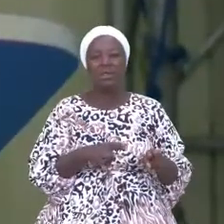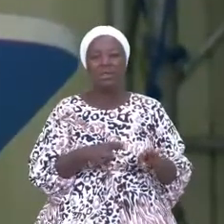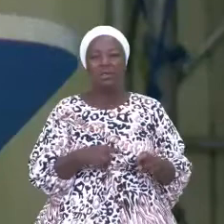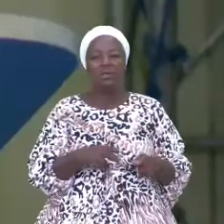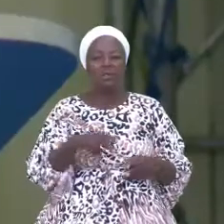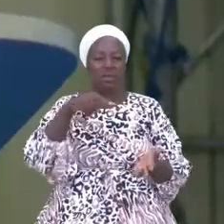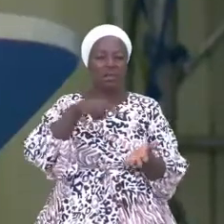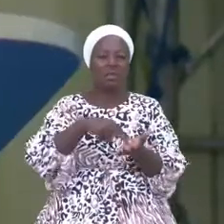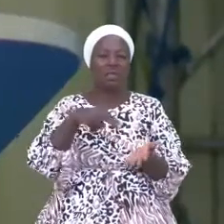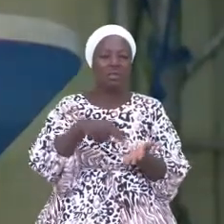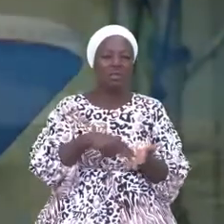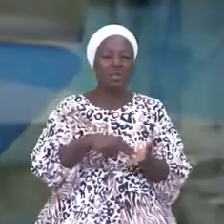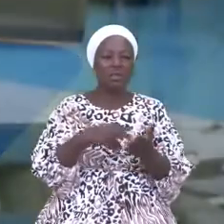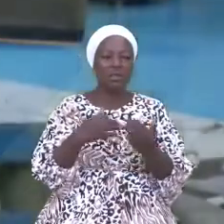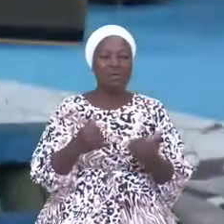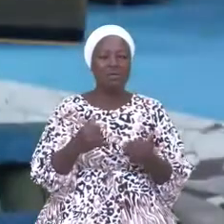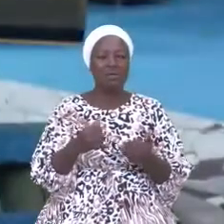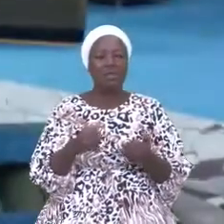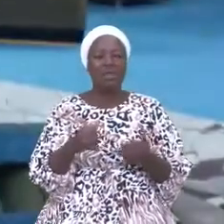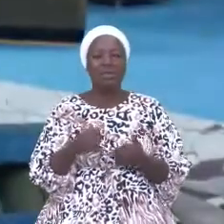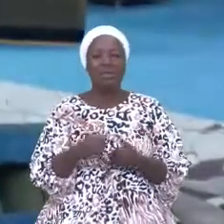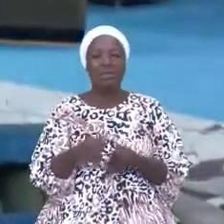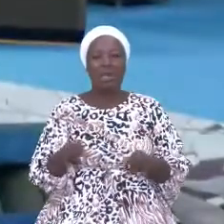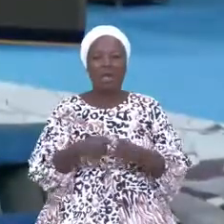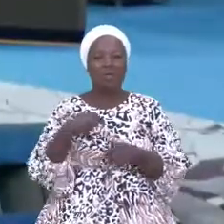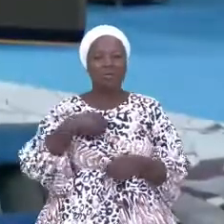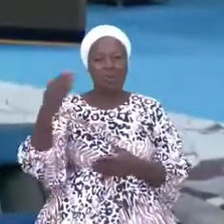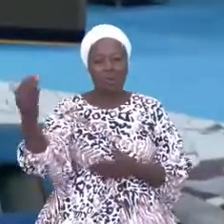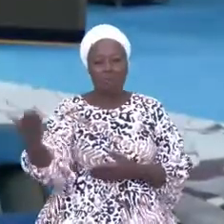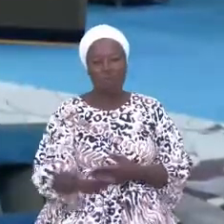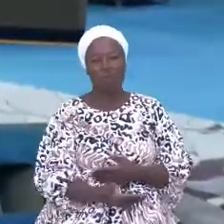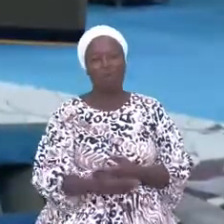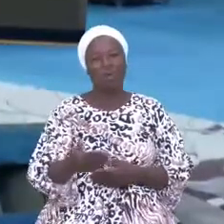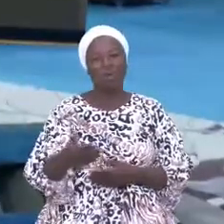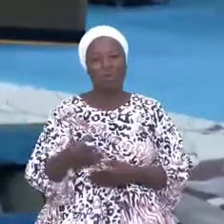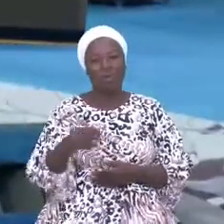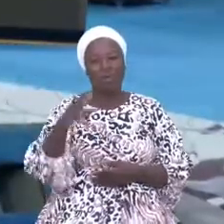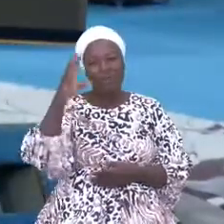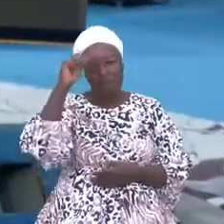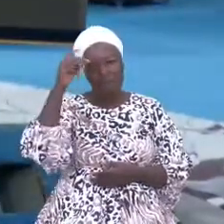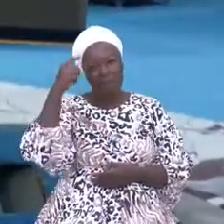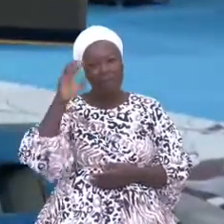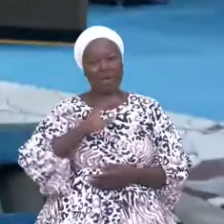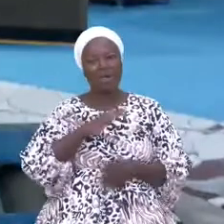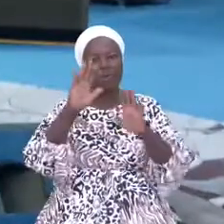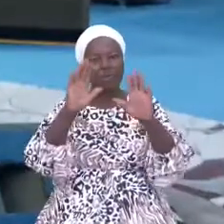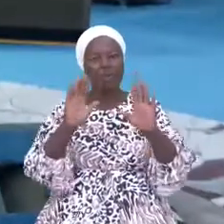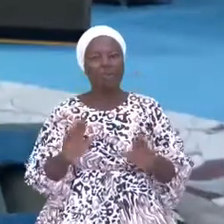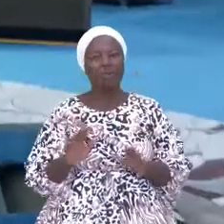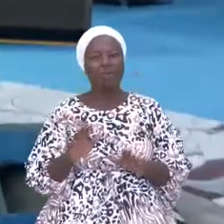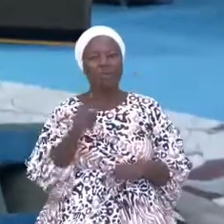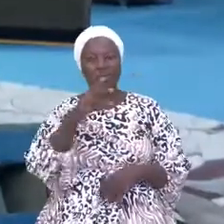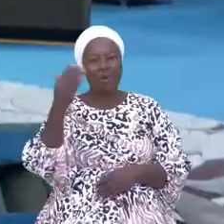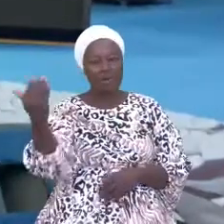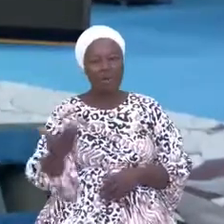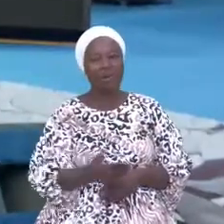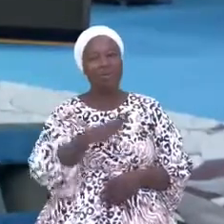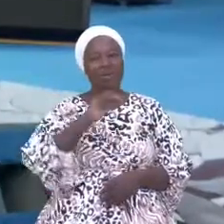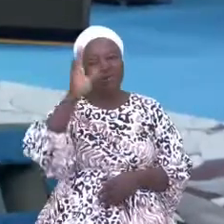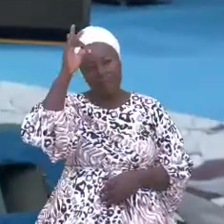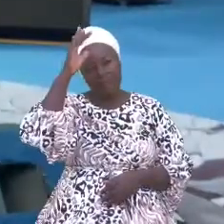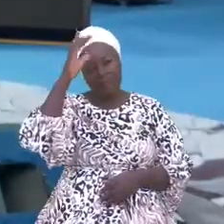stand up on our feet as we welcome him for our miracles? You're welcome, Daddy.